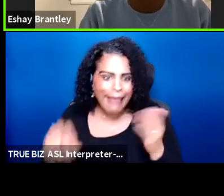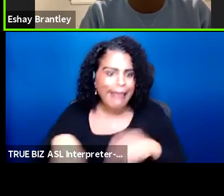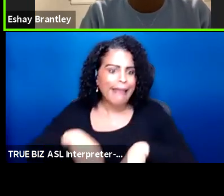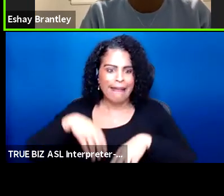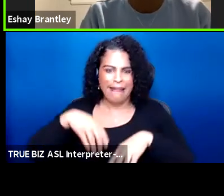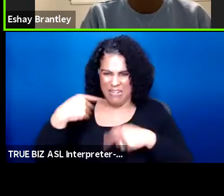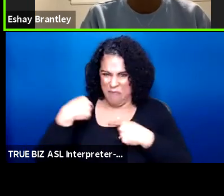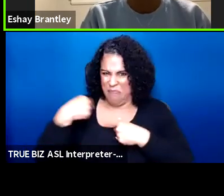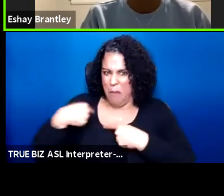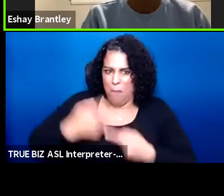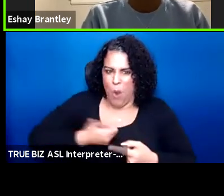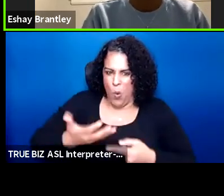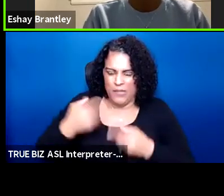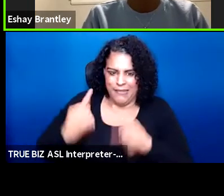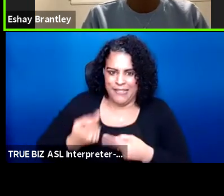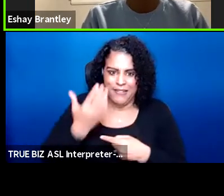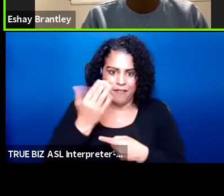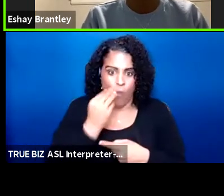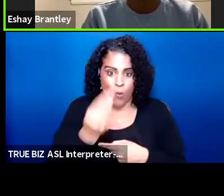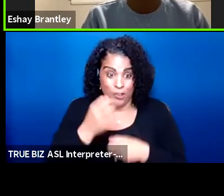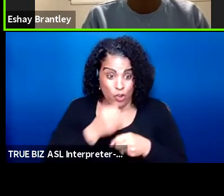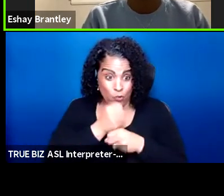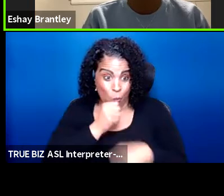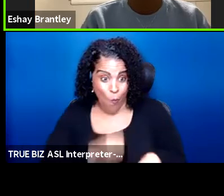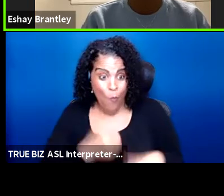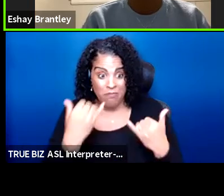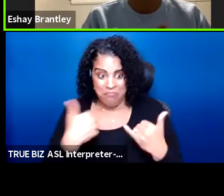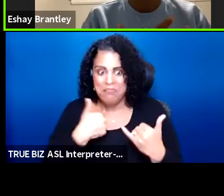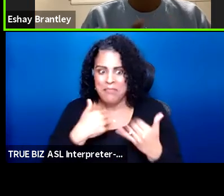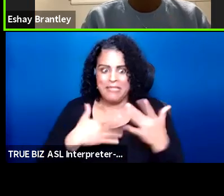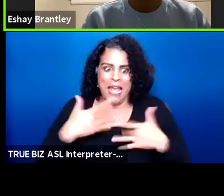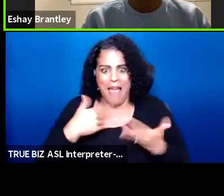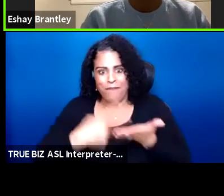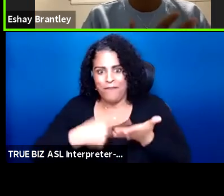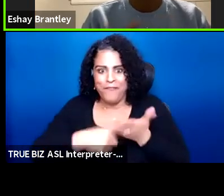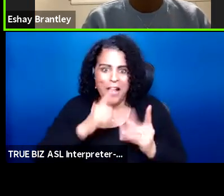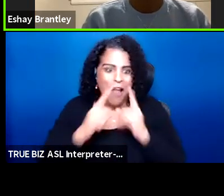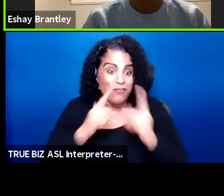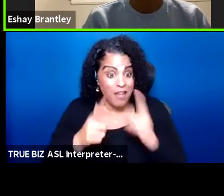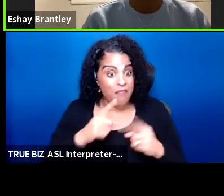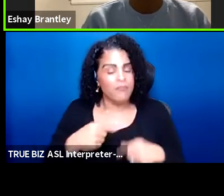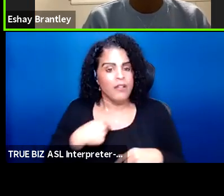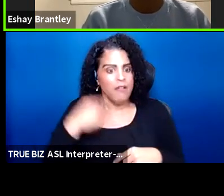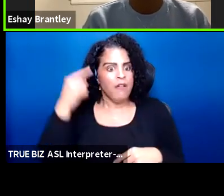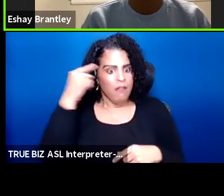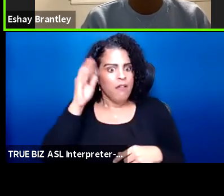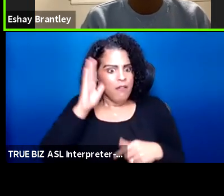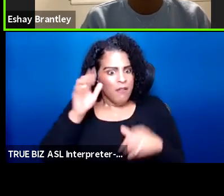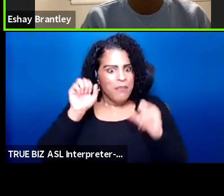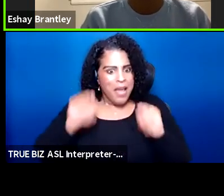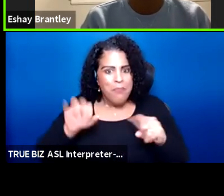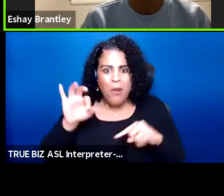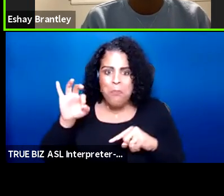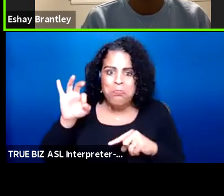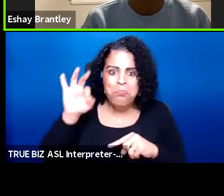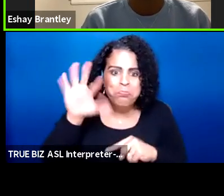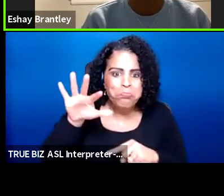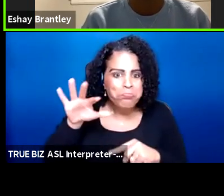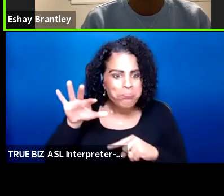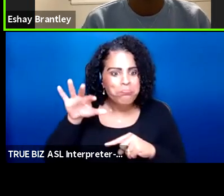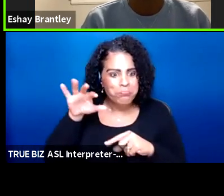14 years old. I'm super excited to have this conversation. I think that it's going to really be able to plant some seeds in